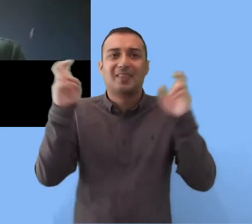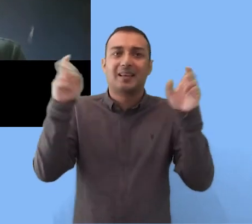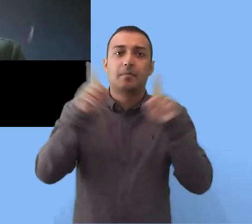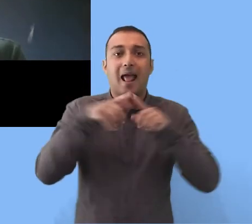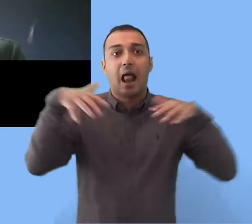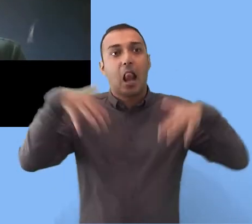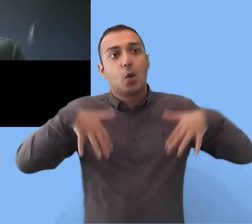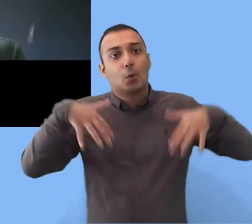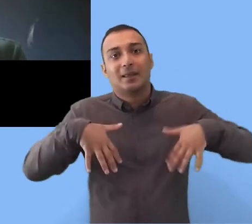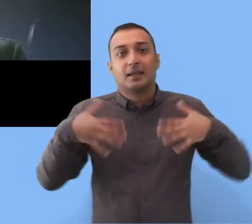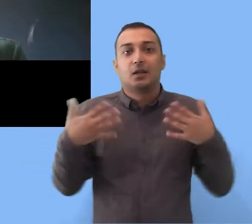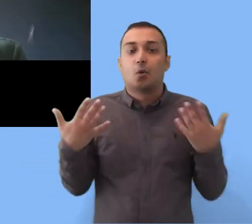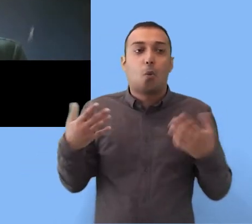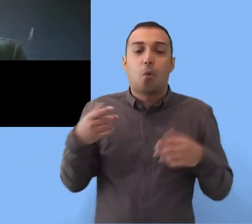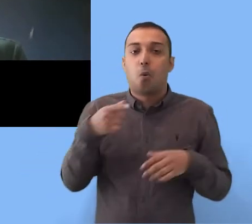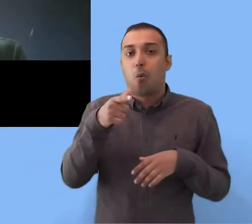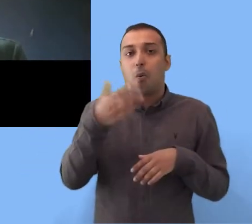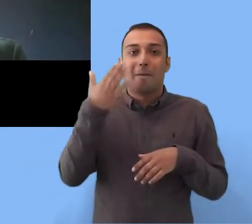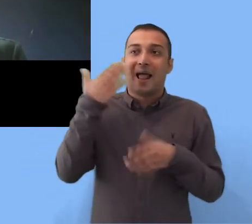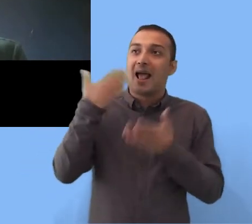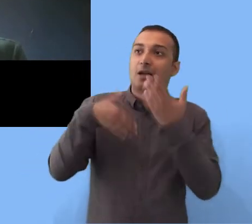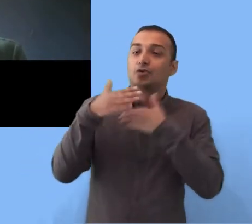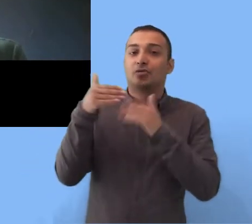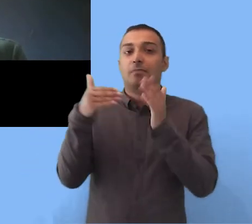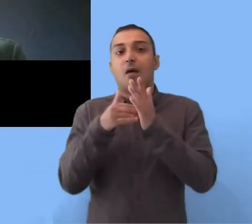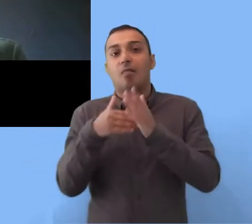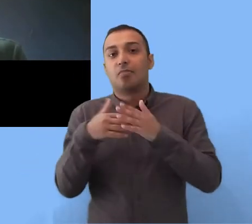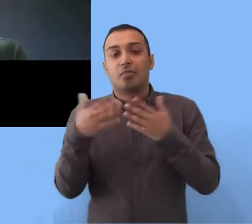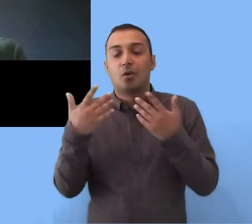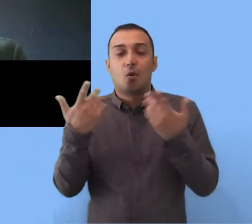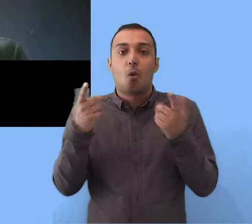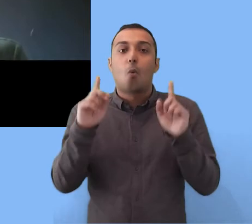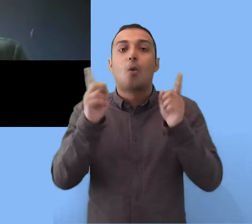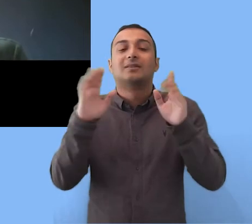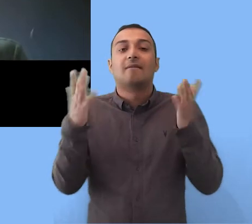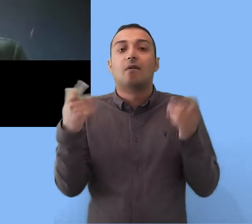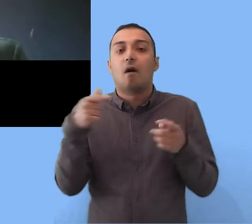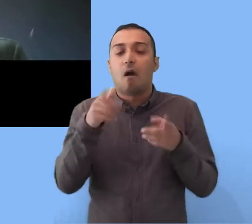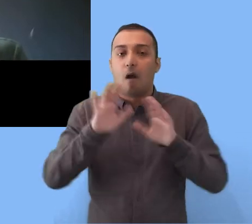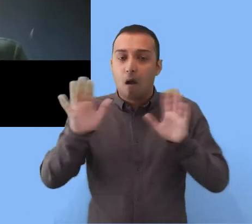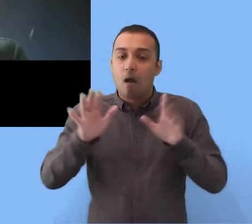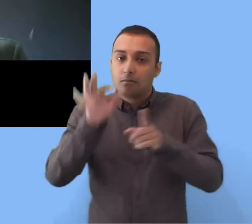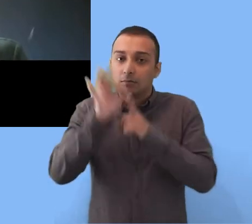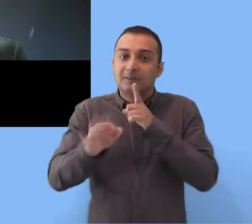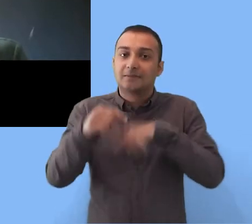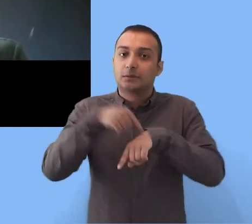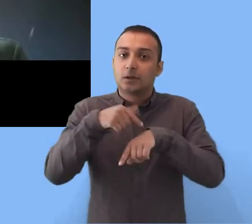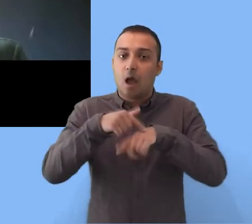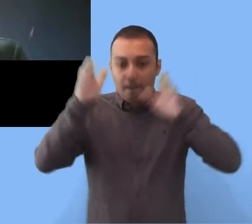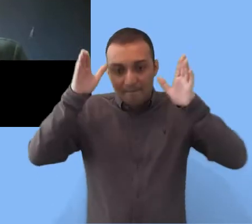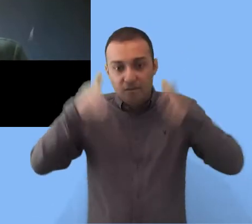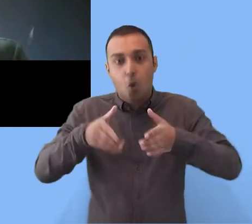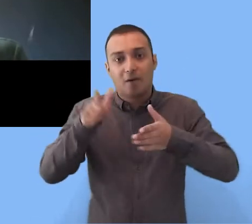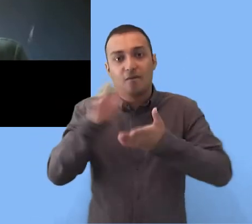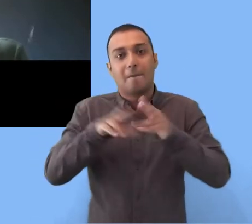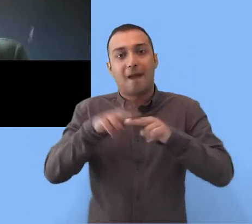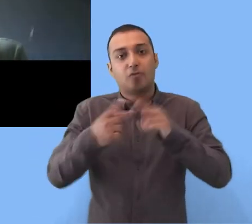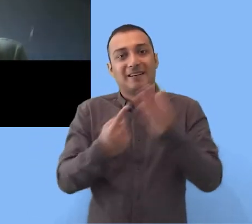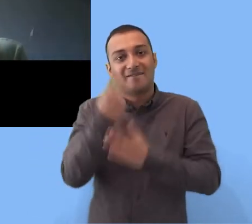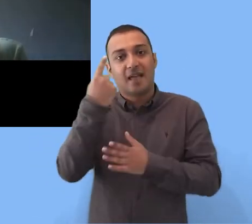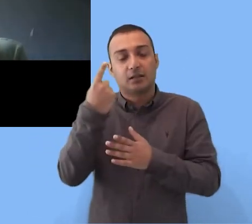or Christmas, Valentine's Day, and all that malarkey. And create time for parents and